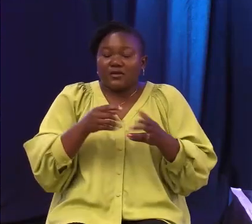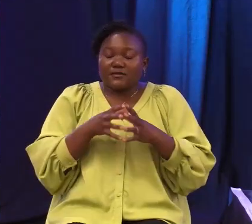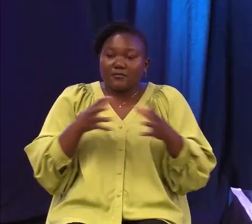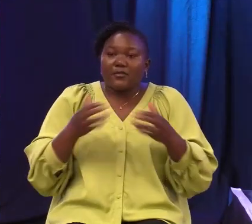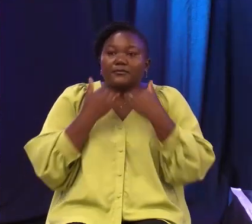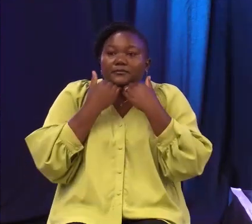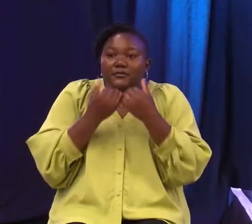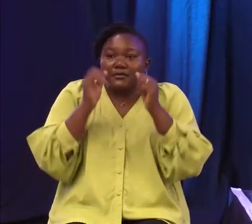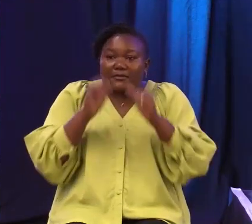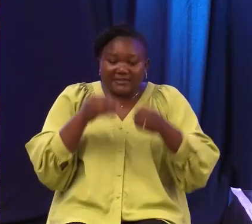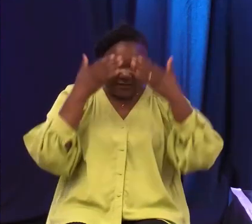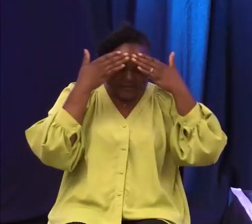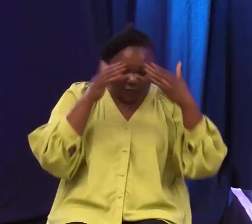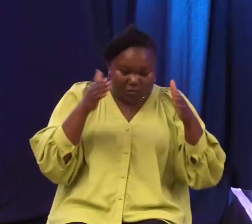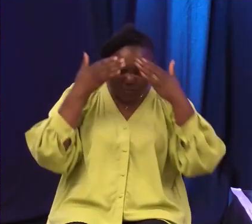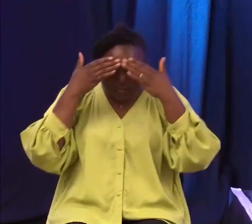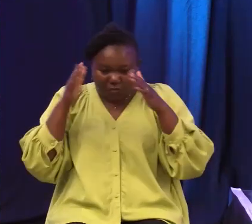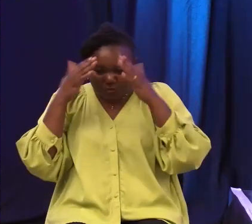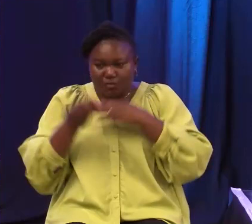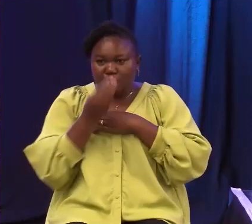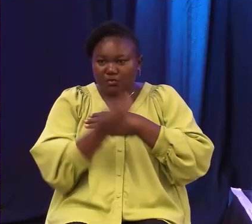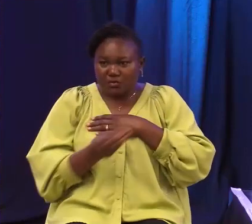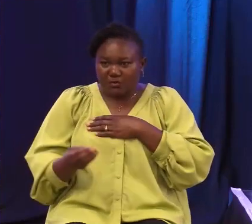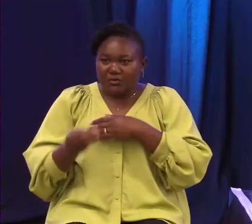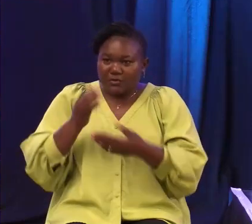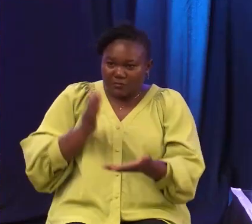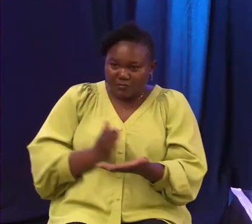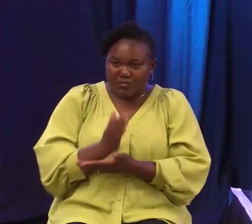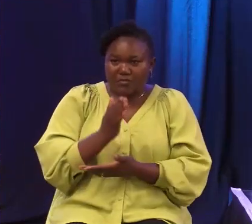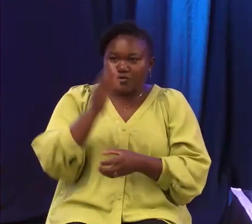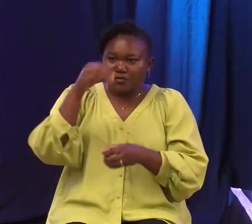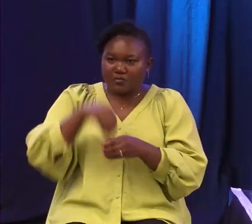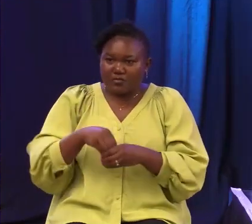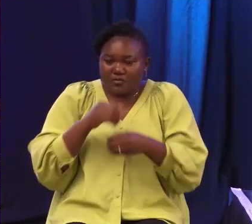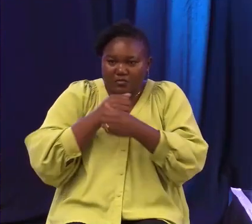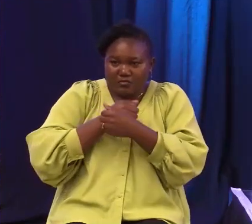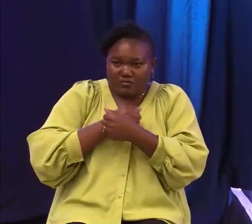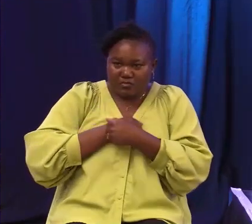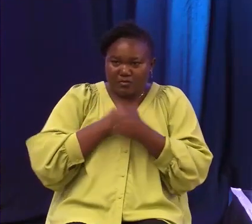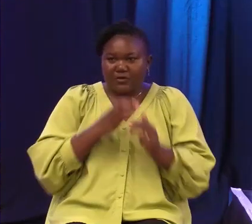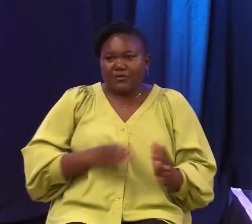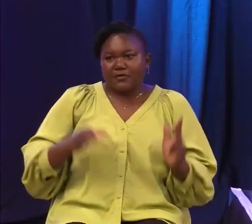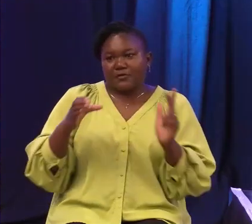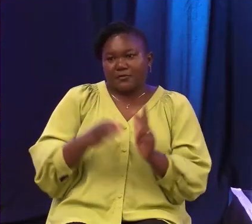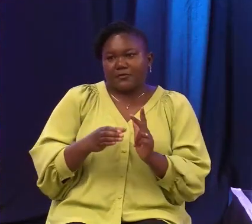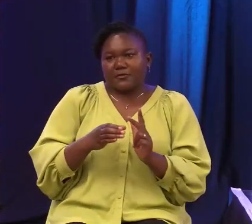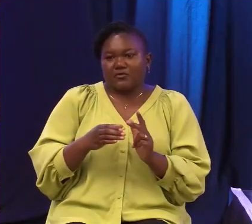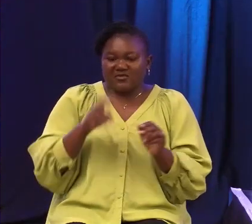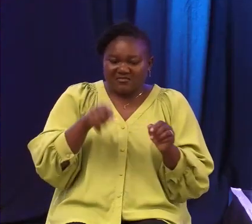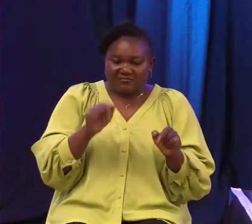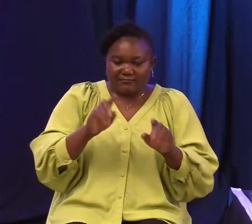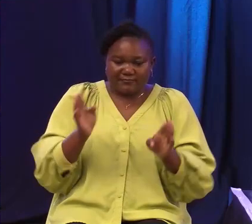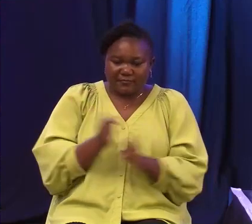awareness about children's rights among themselves, parents, community, and to address these